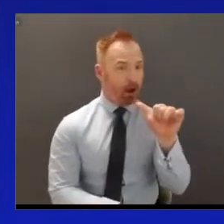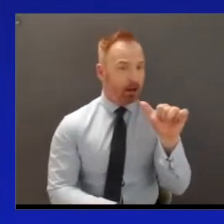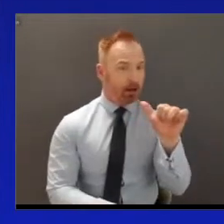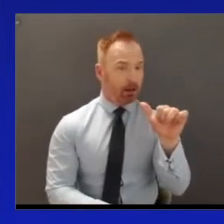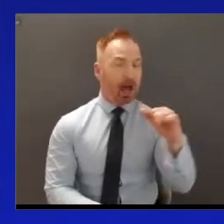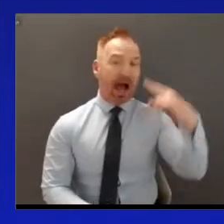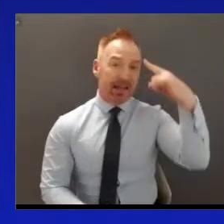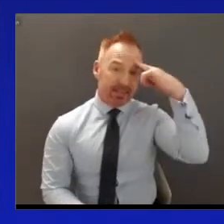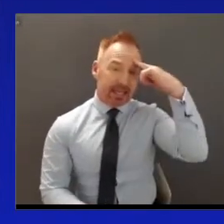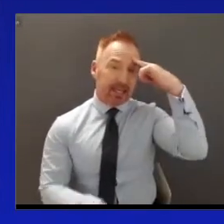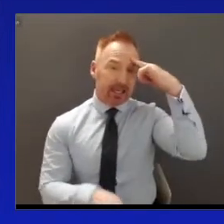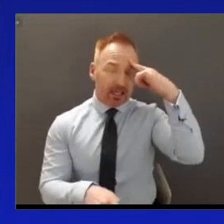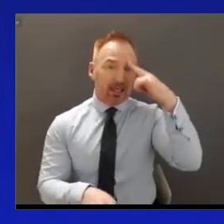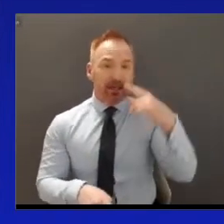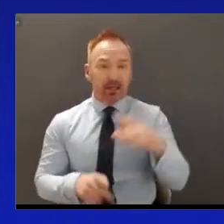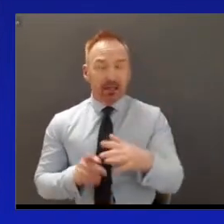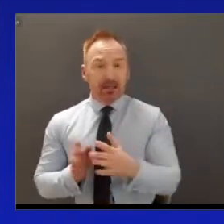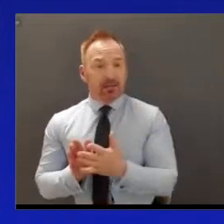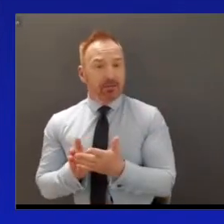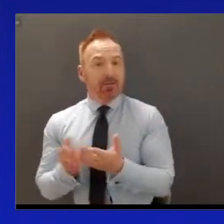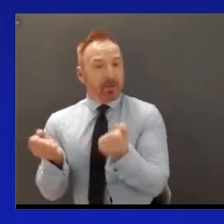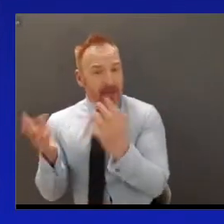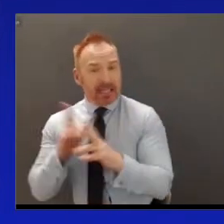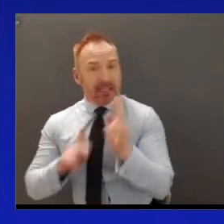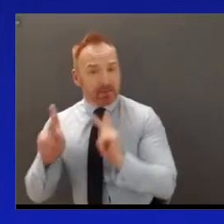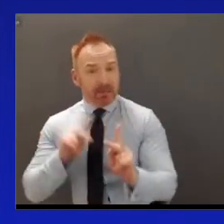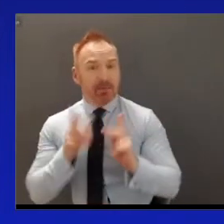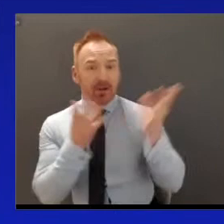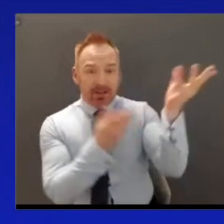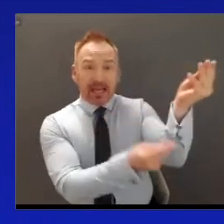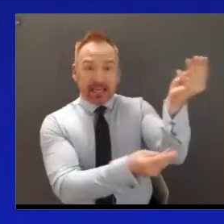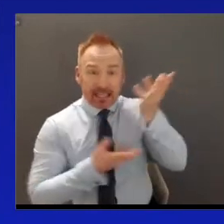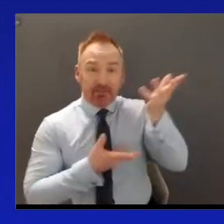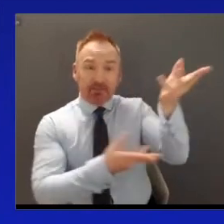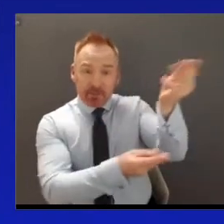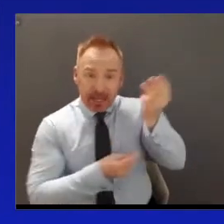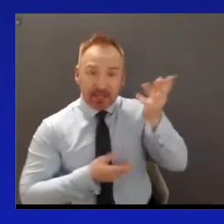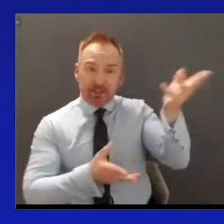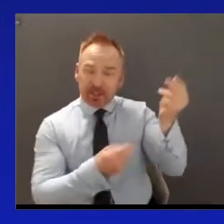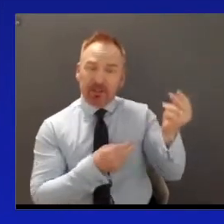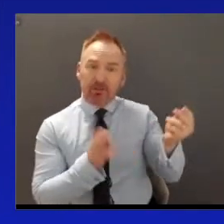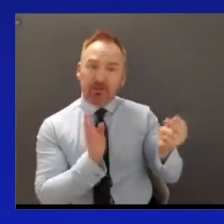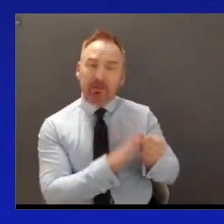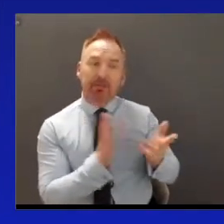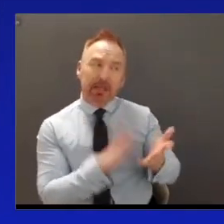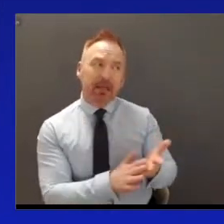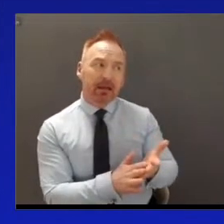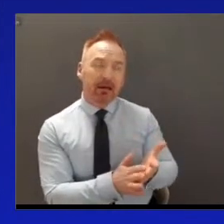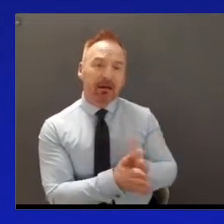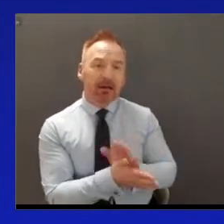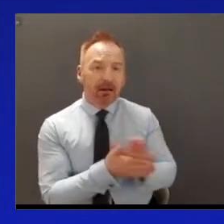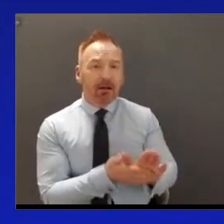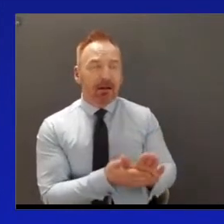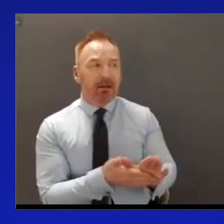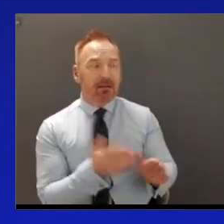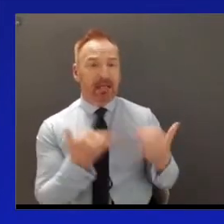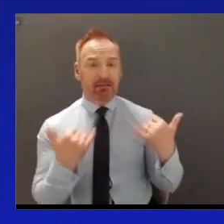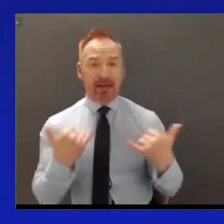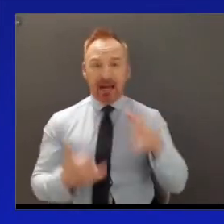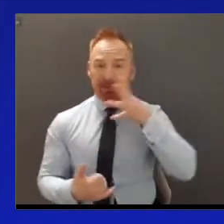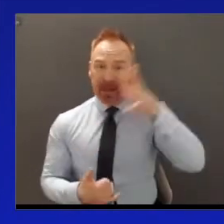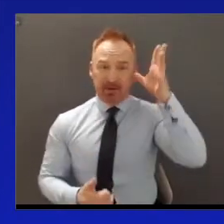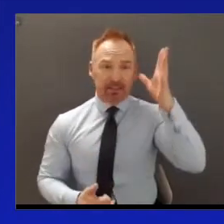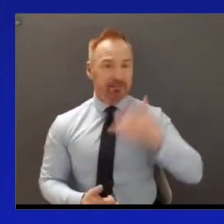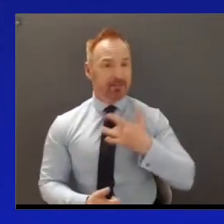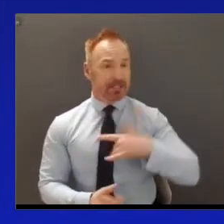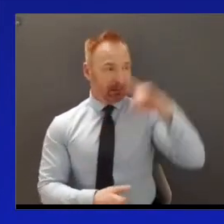comfort and assurance to residents to have some more information. I think a lot of parents are really feeling in the dark right now. Well,